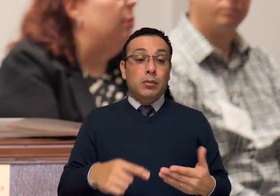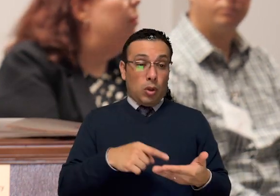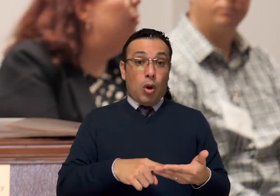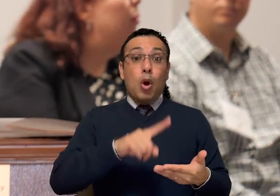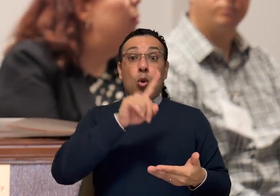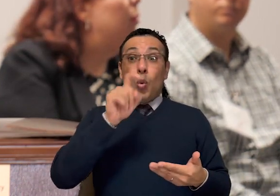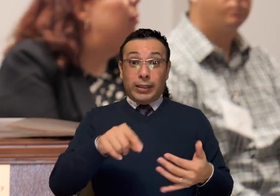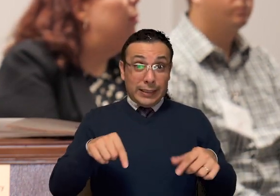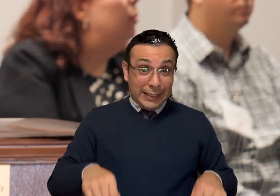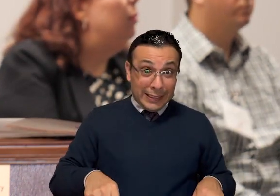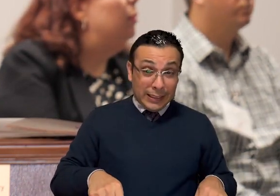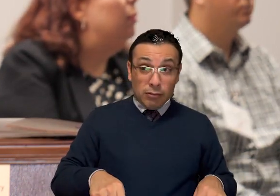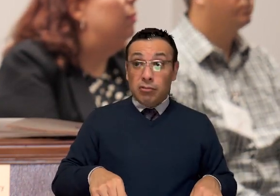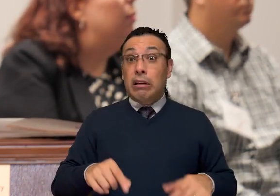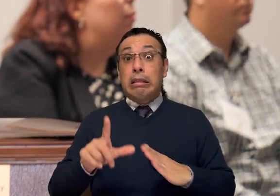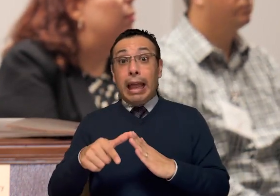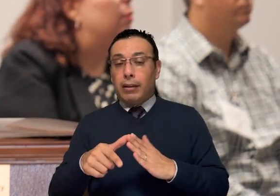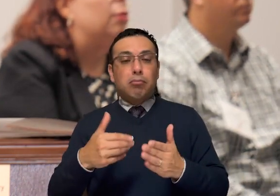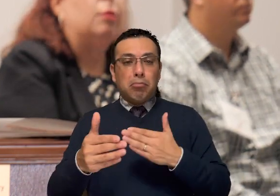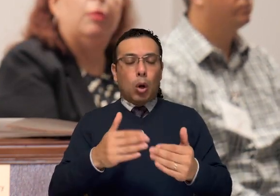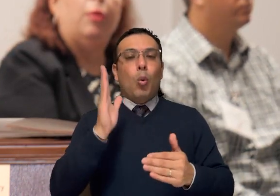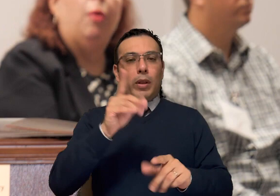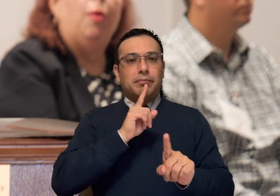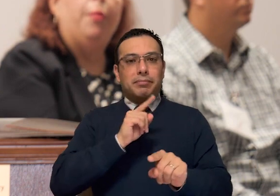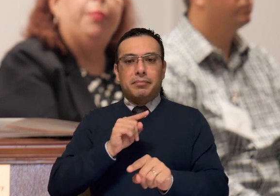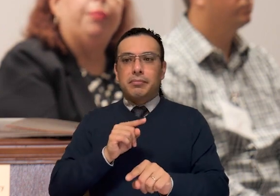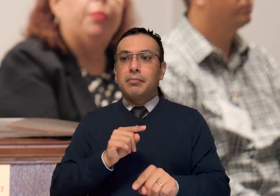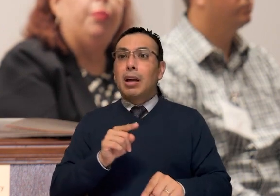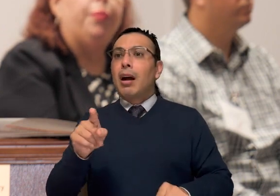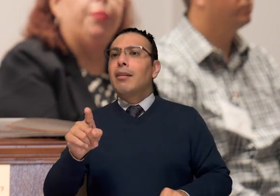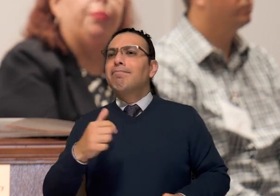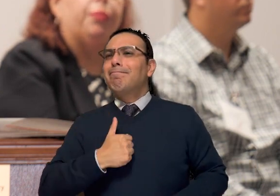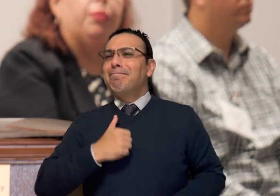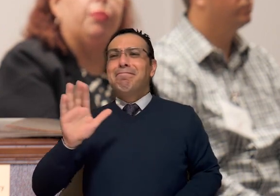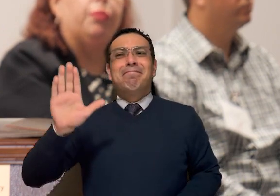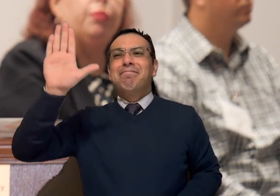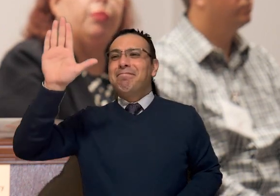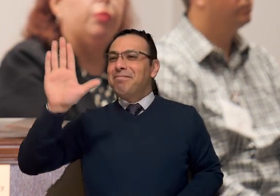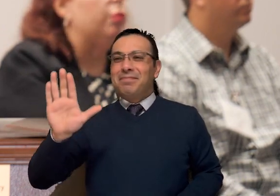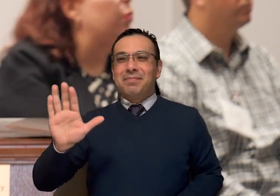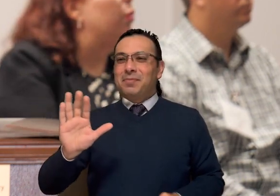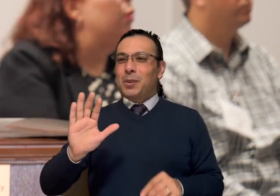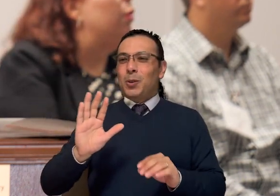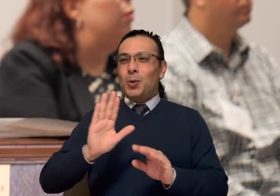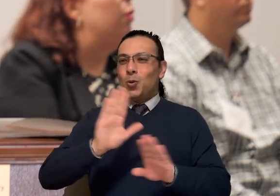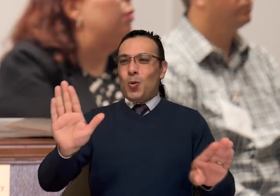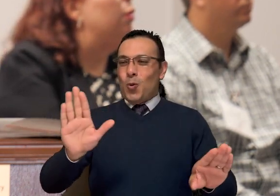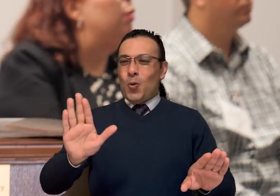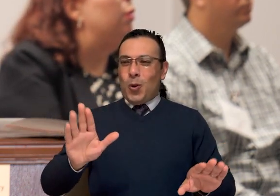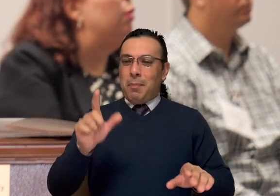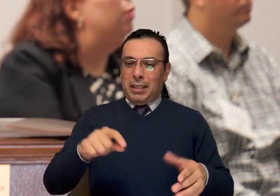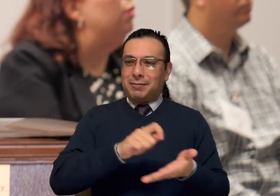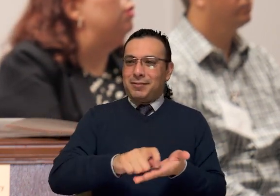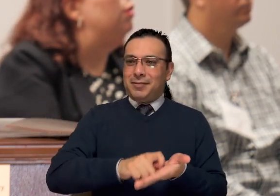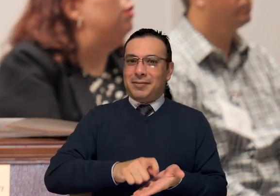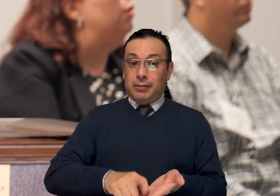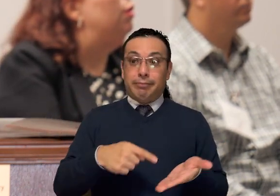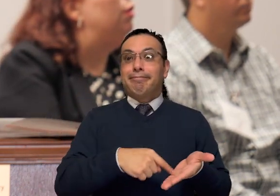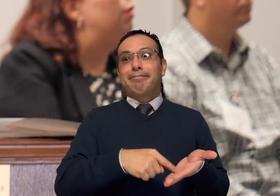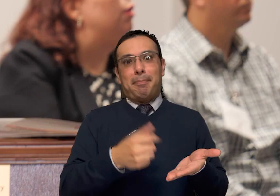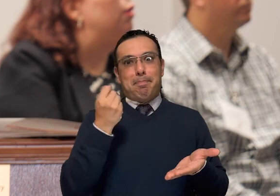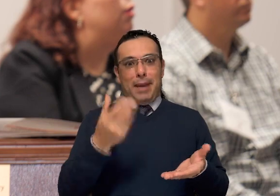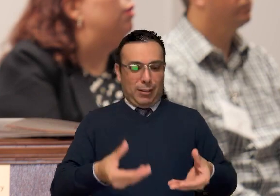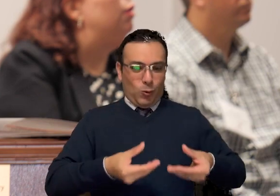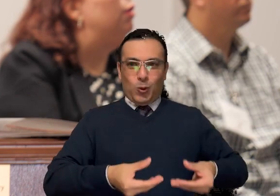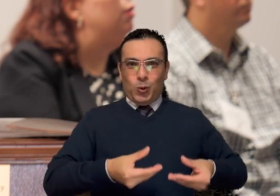not taking questions from the floor tonight. We have a lot of questions here that I need to get through, but thank you very much.